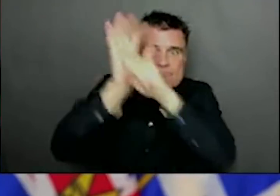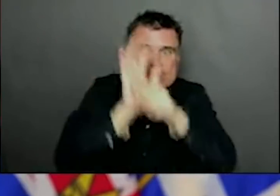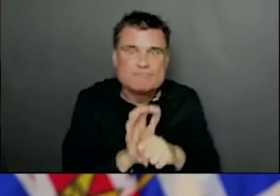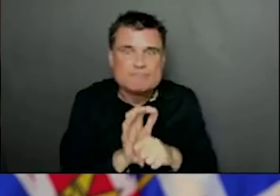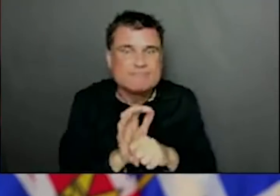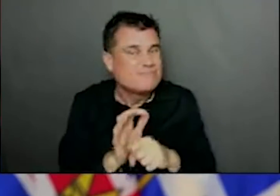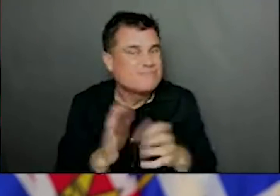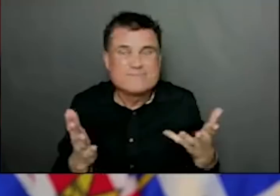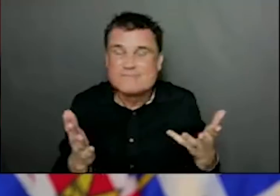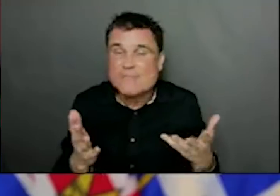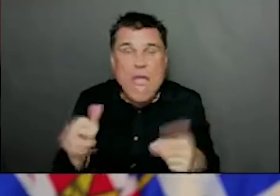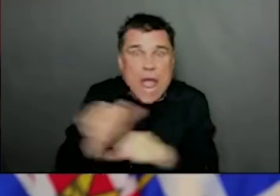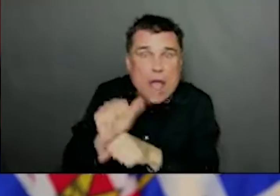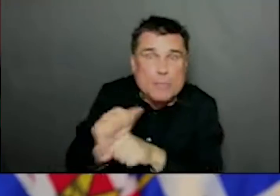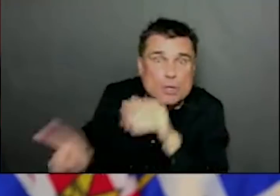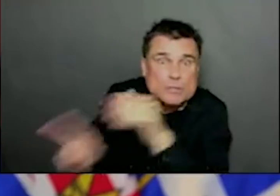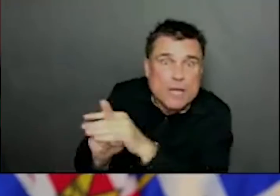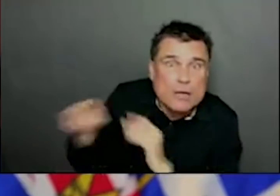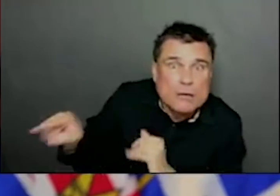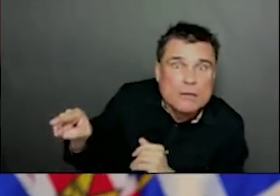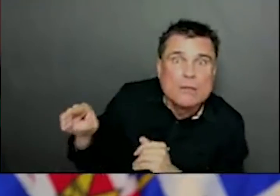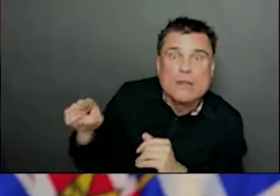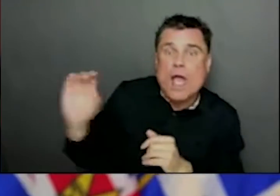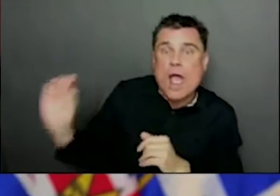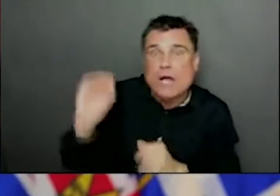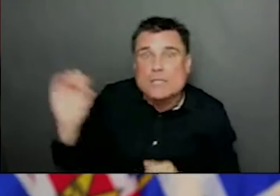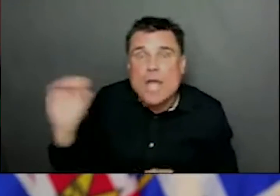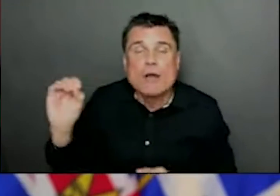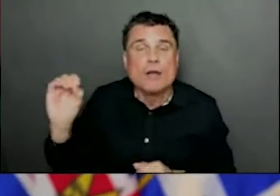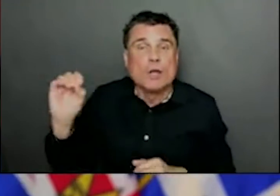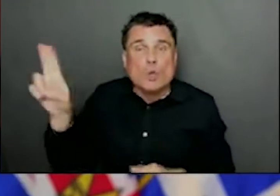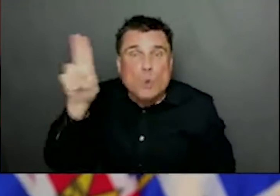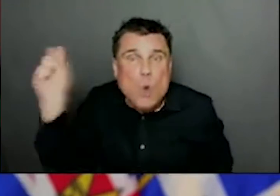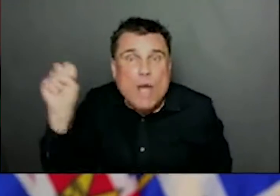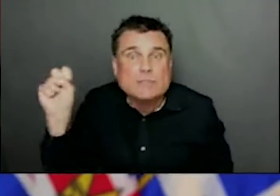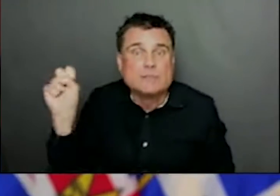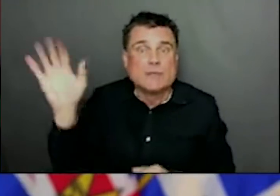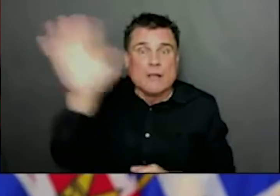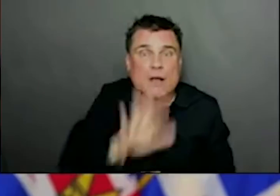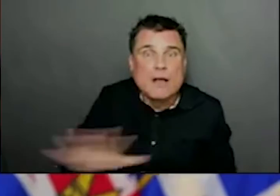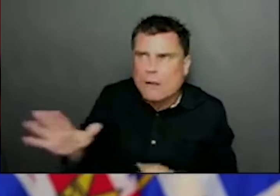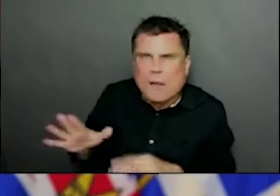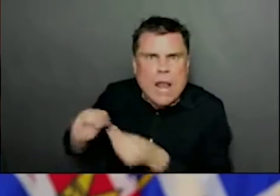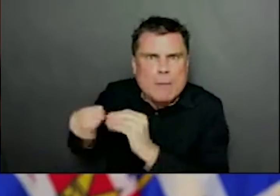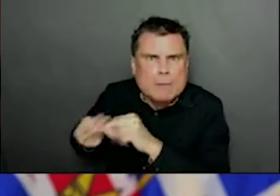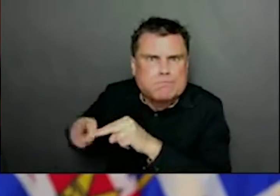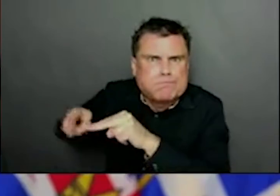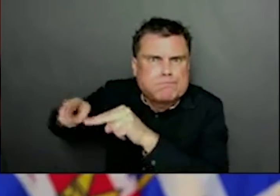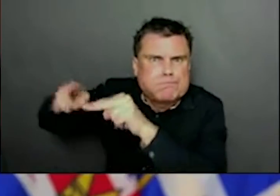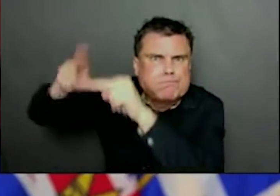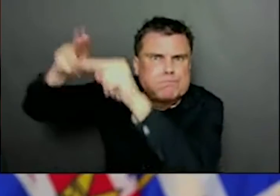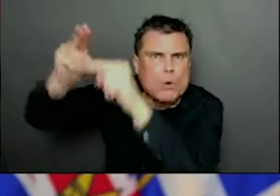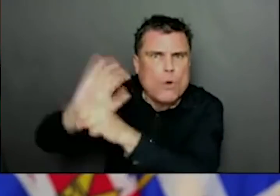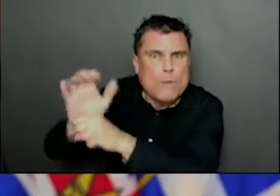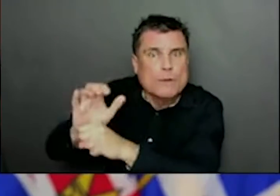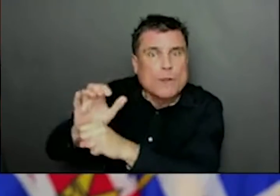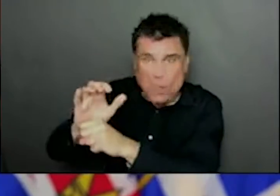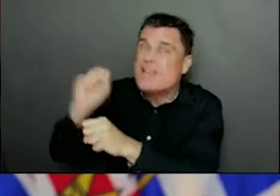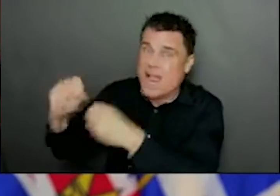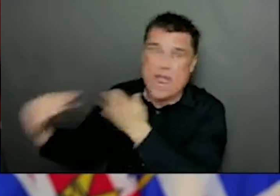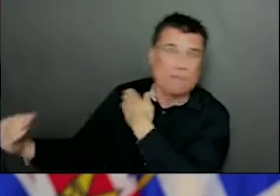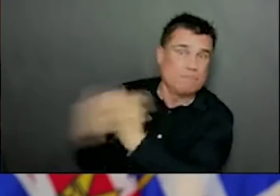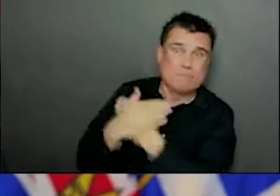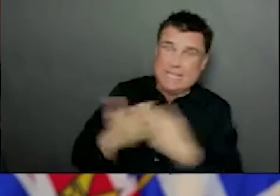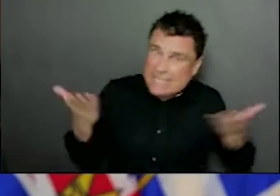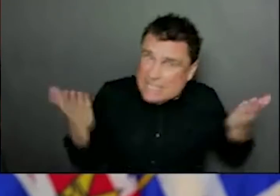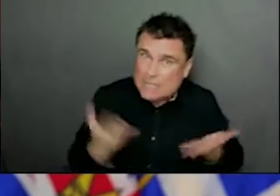us. But our pandemic is unique, and we know what we need to do in BC. This